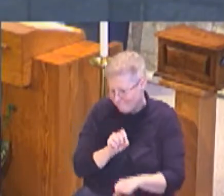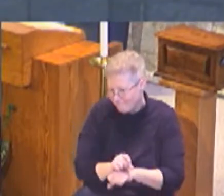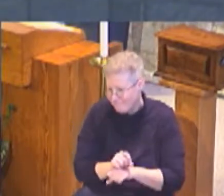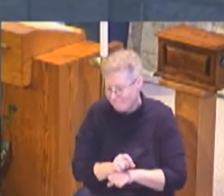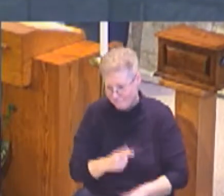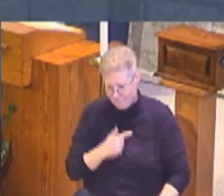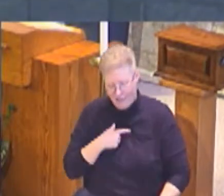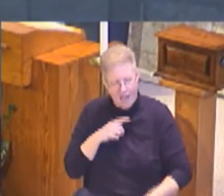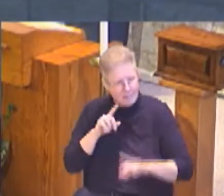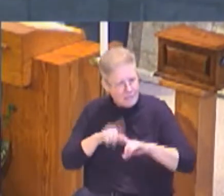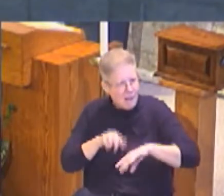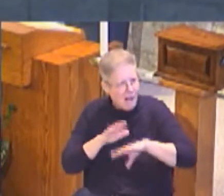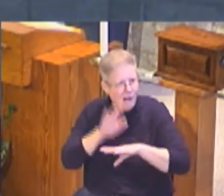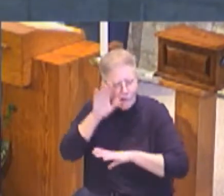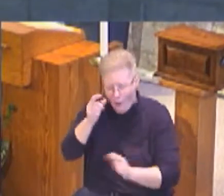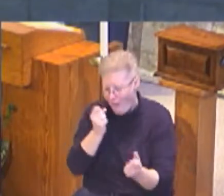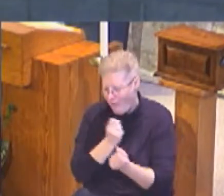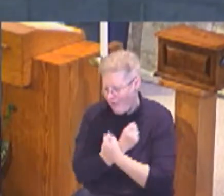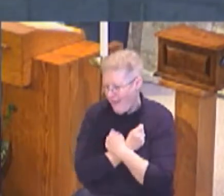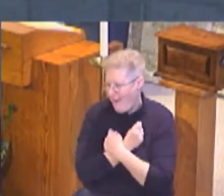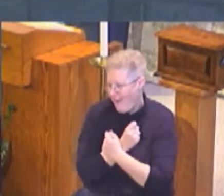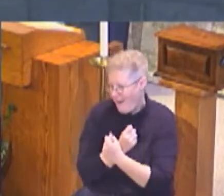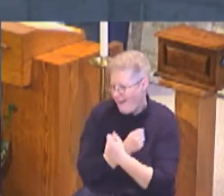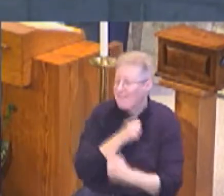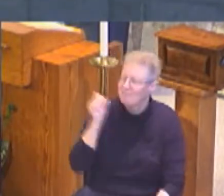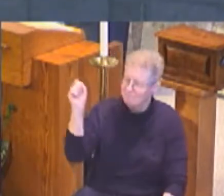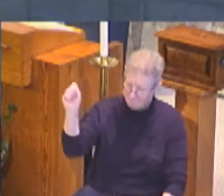I'm leaning on your love, yes,